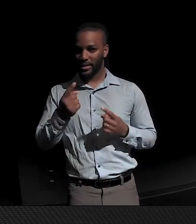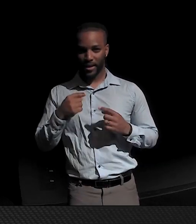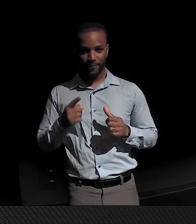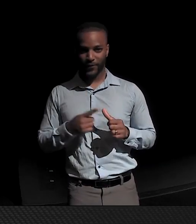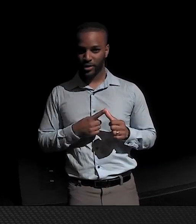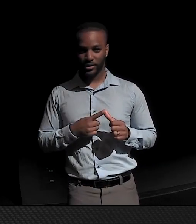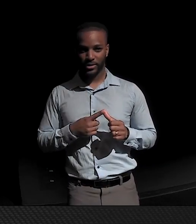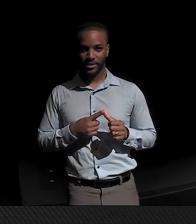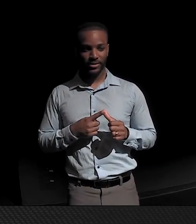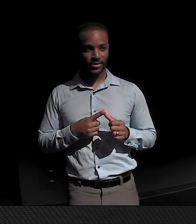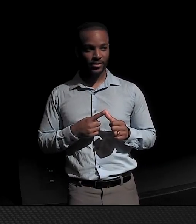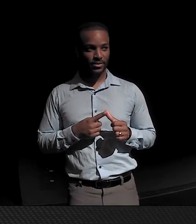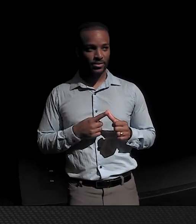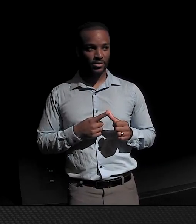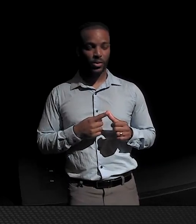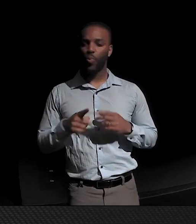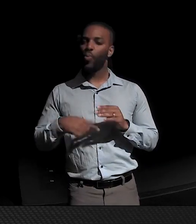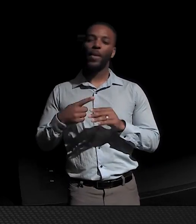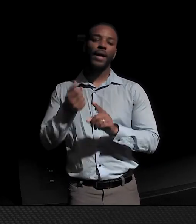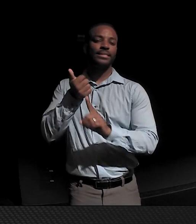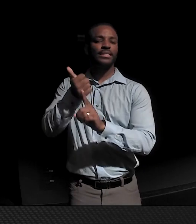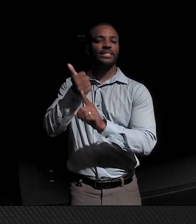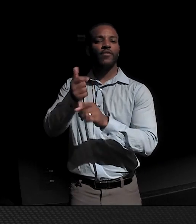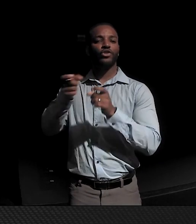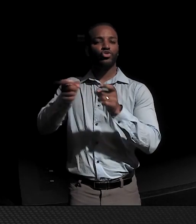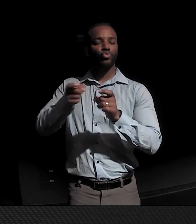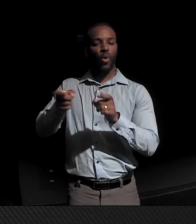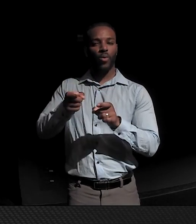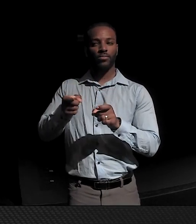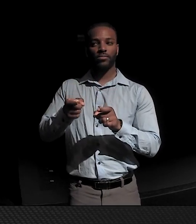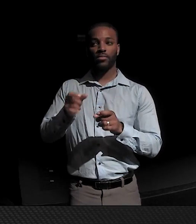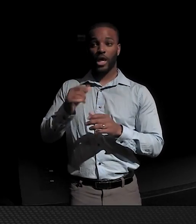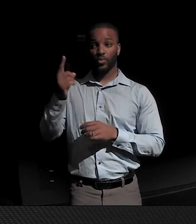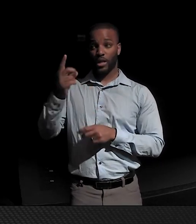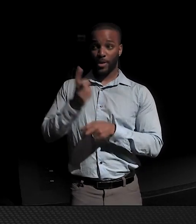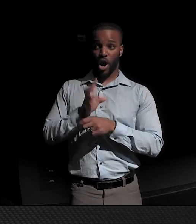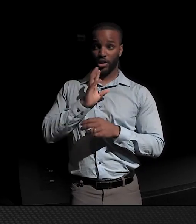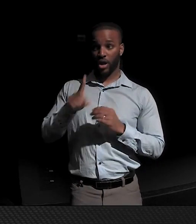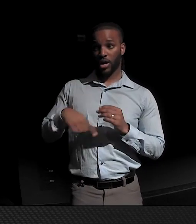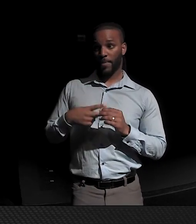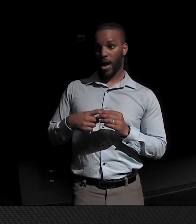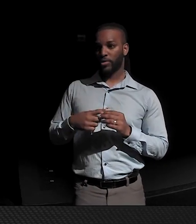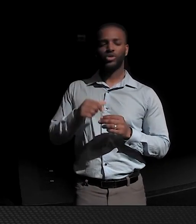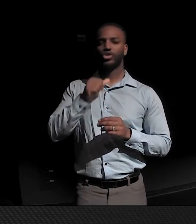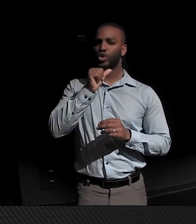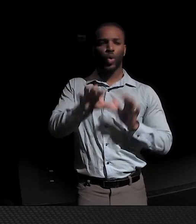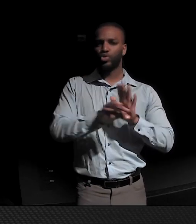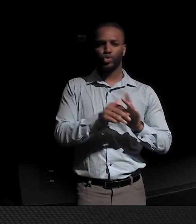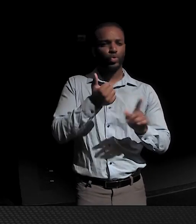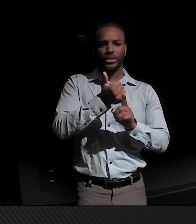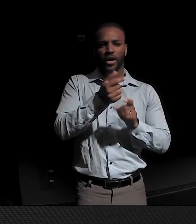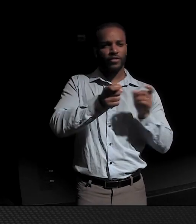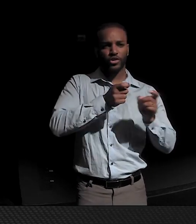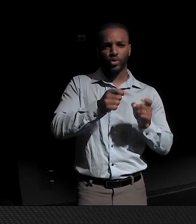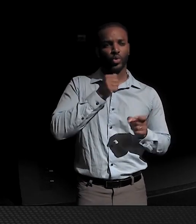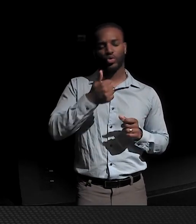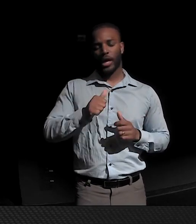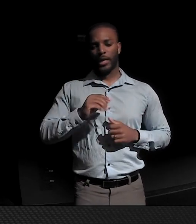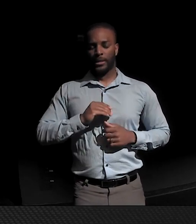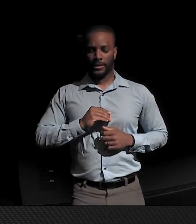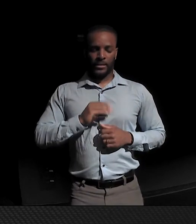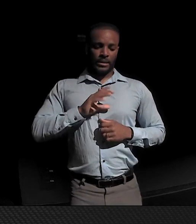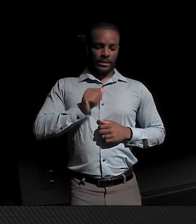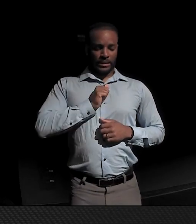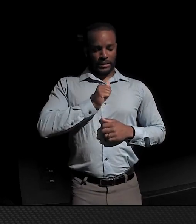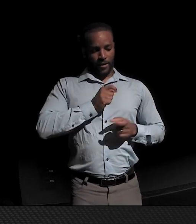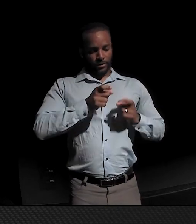first. What about self-control? Self-control is one that it can be hard to talk about. Don't choose self-control. Don't try to muster up